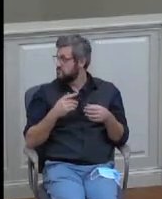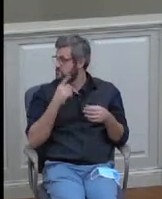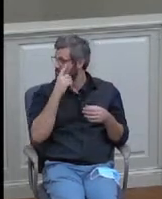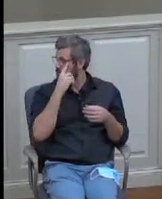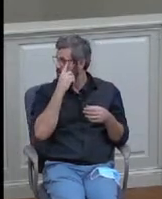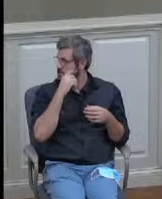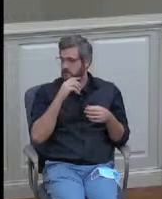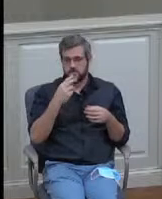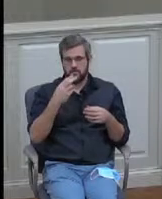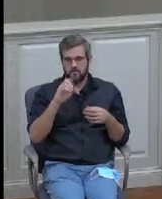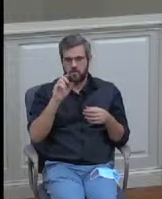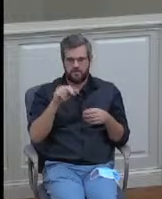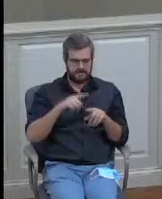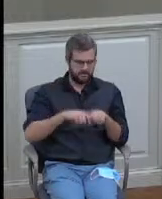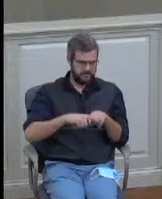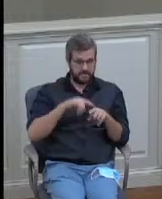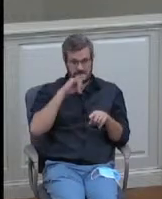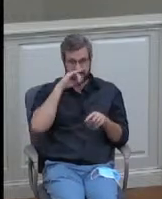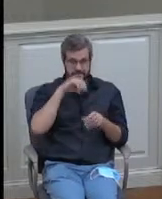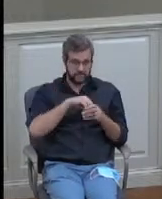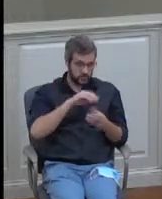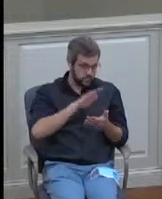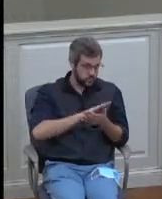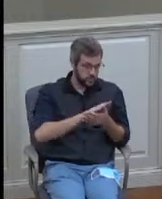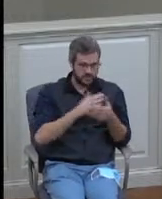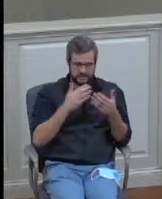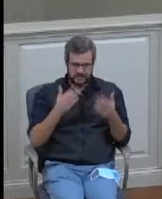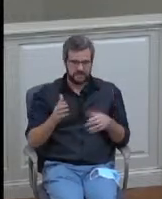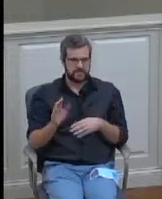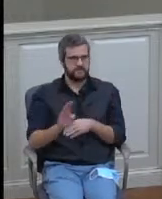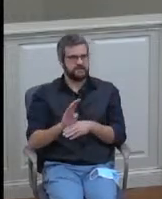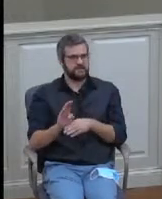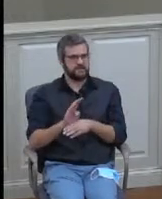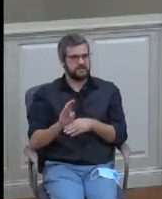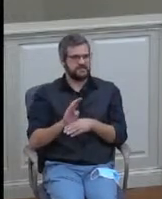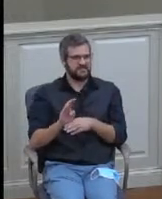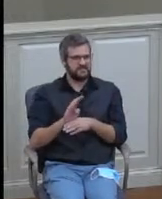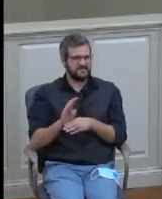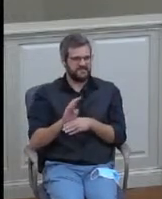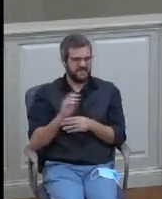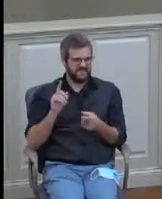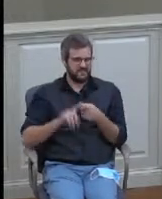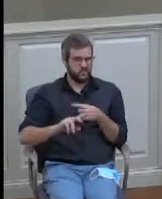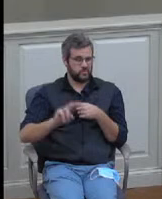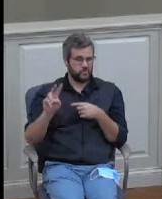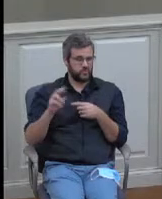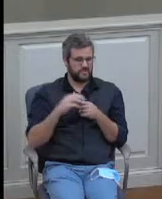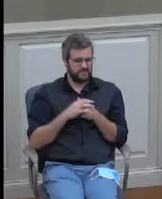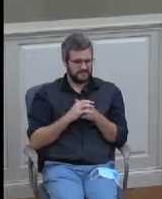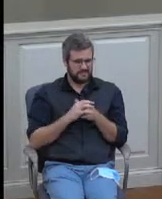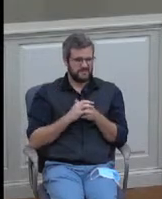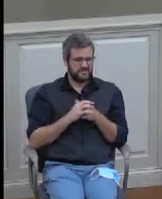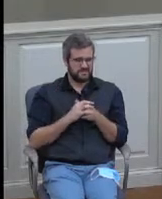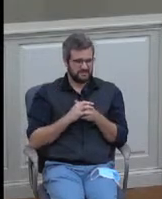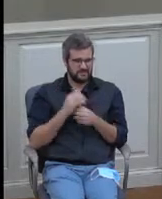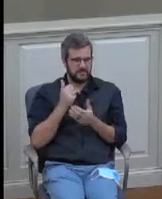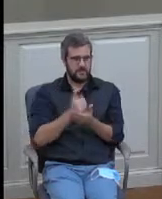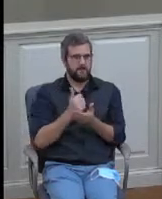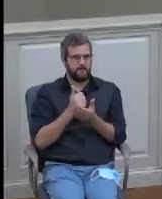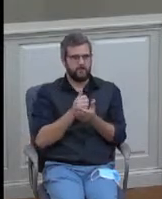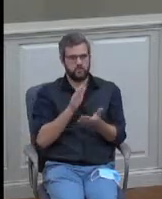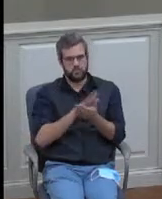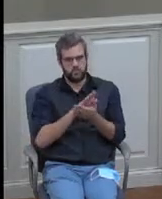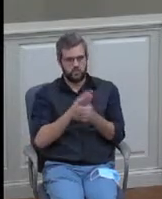are in school or not, Yeah. for me. There you go. It's been quite busy up until about 2, Okay. having to assist with